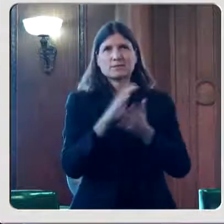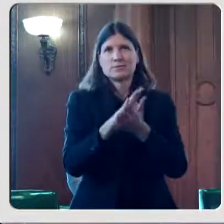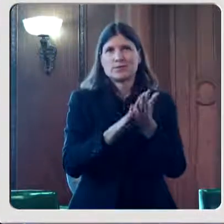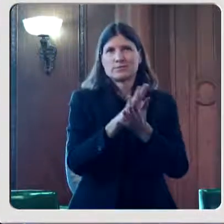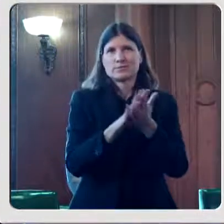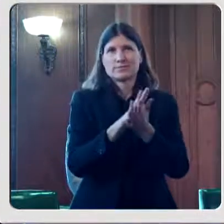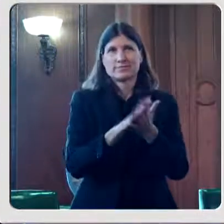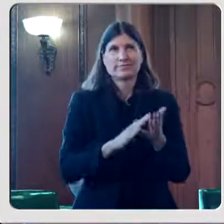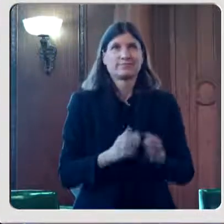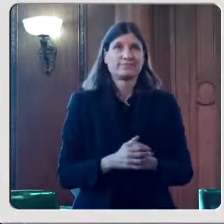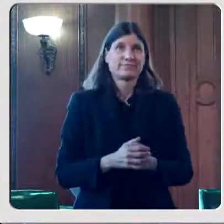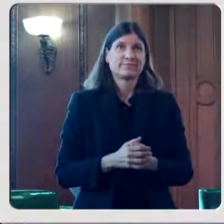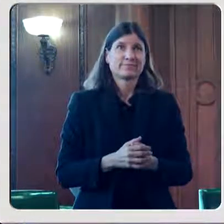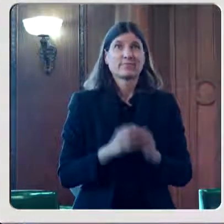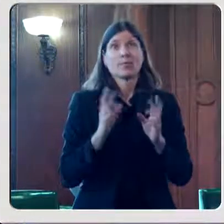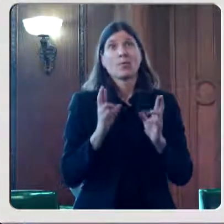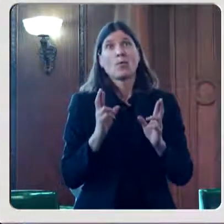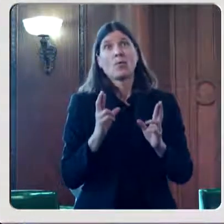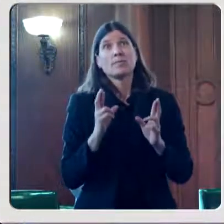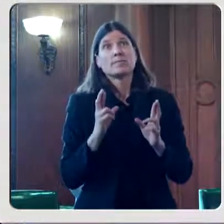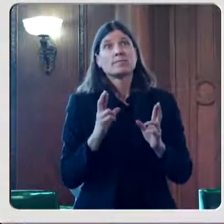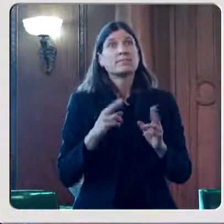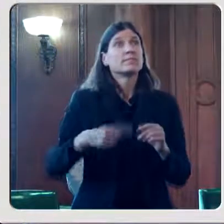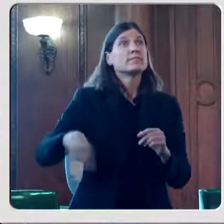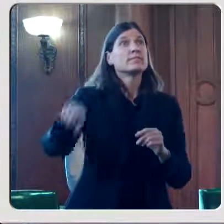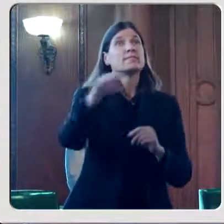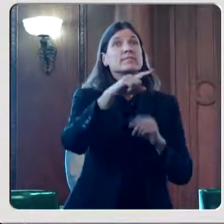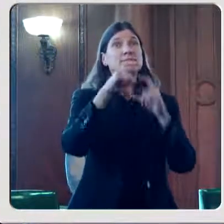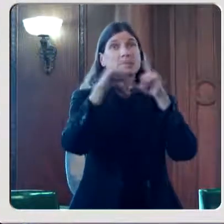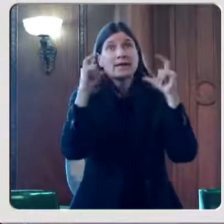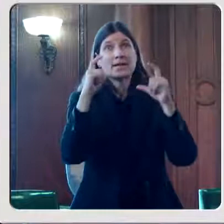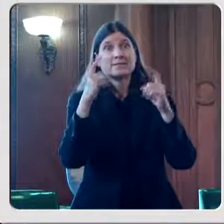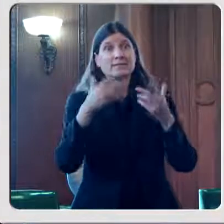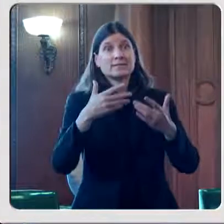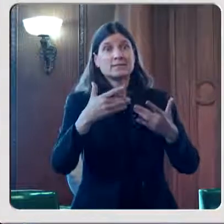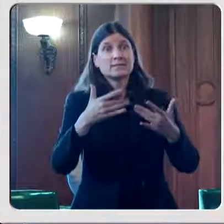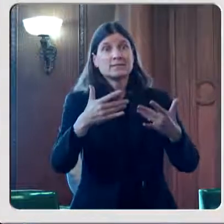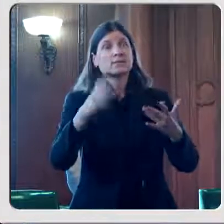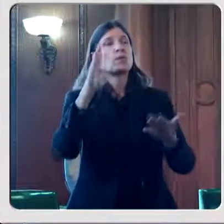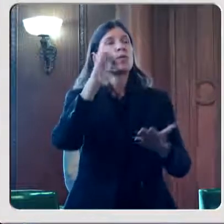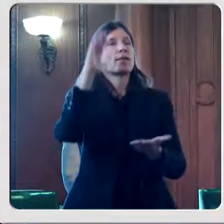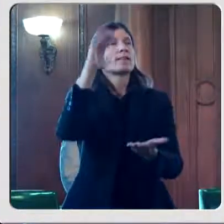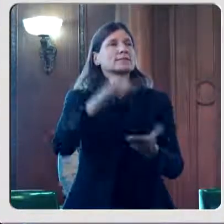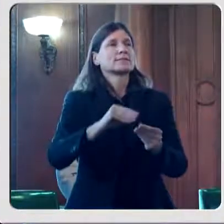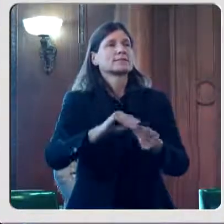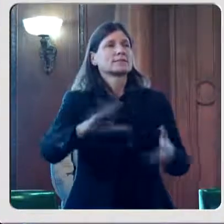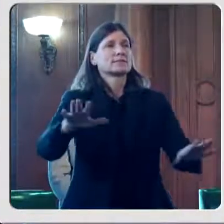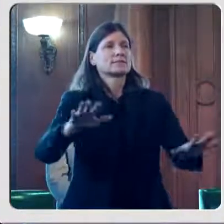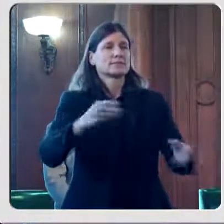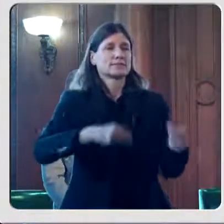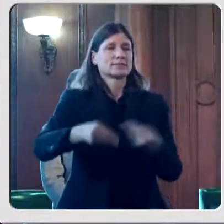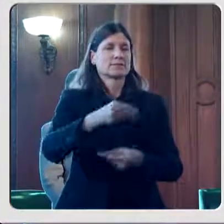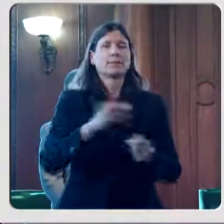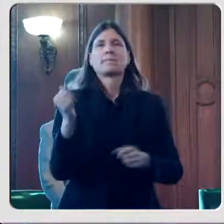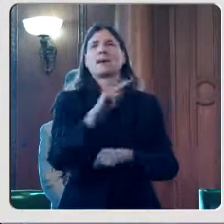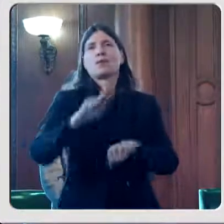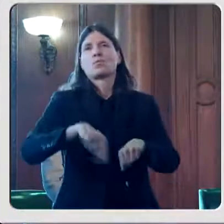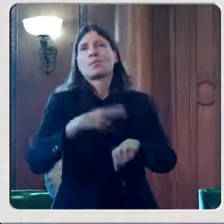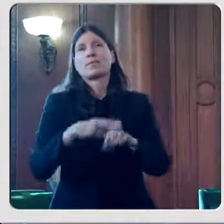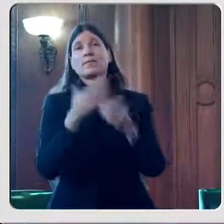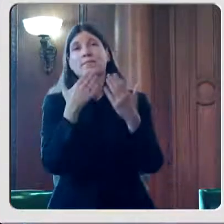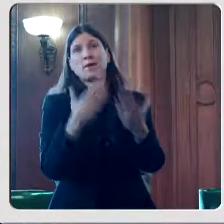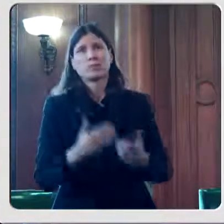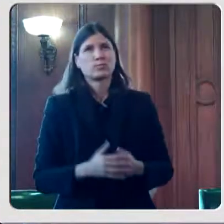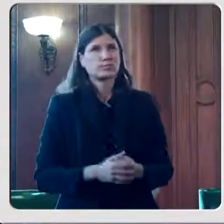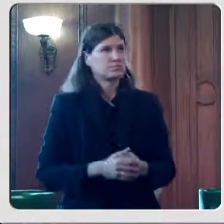we will be able to realize that reality again in the future. Thank you. Thanks, Dr. Russo. Dr. Kerouac